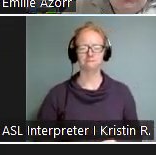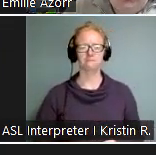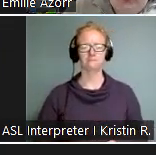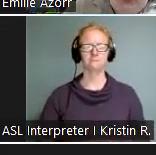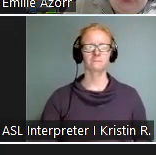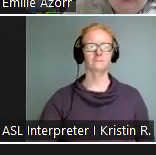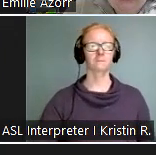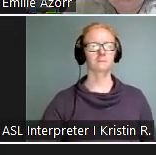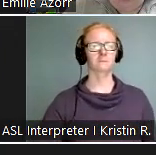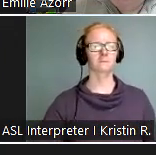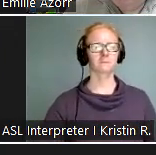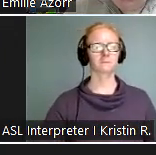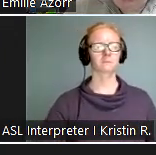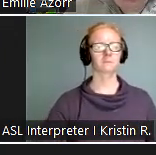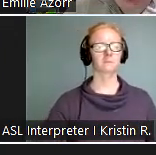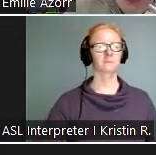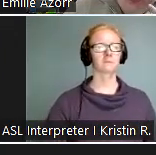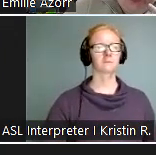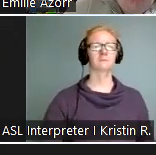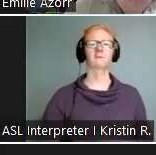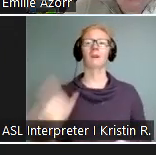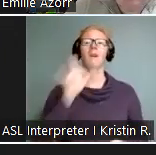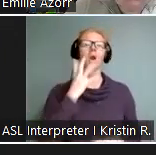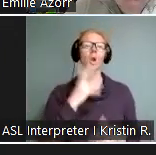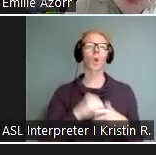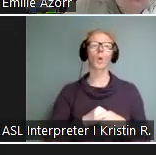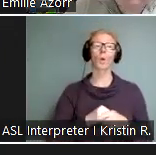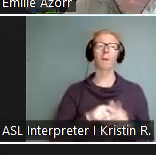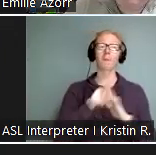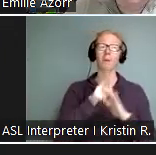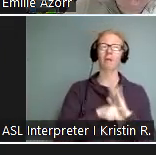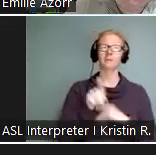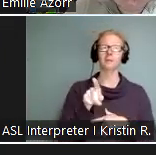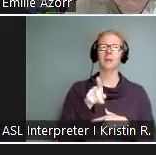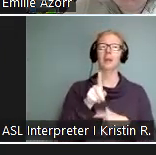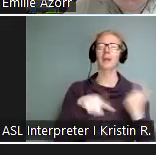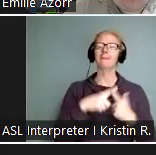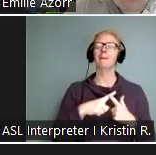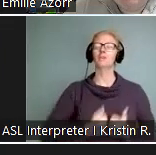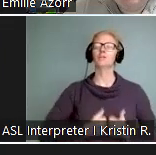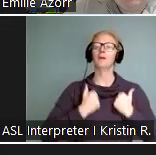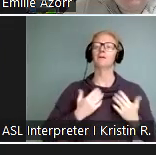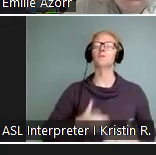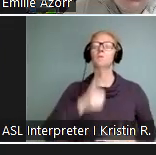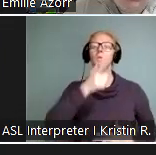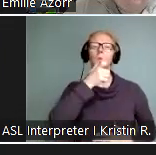We also wanted to include, does this policy take into account survivors who have experienced domestic and sexual